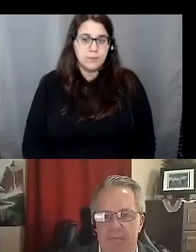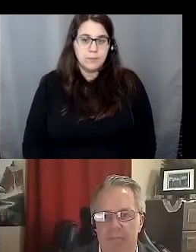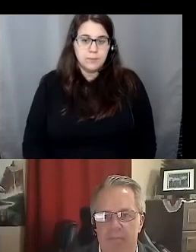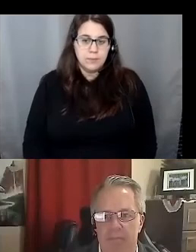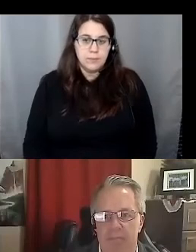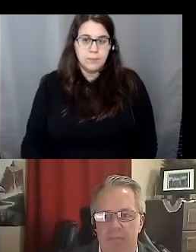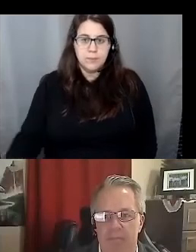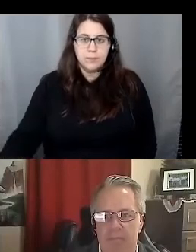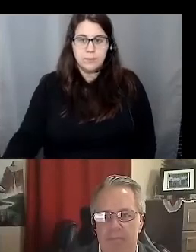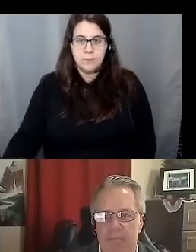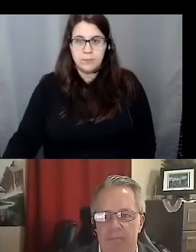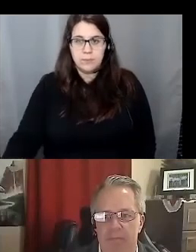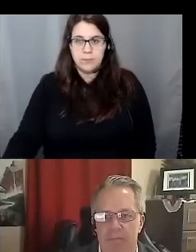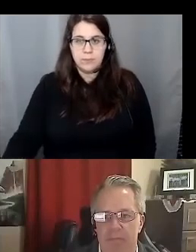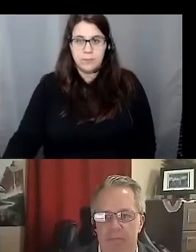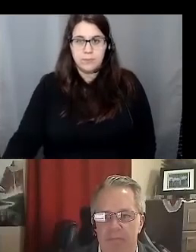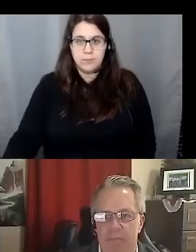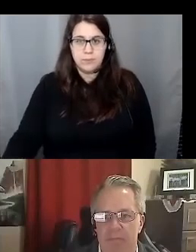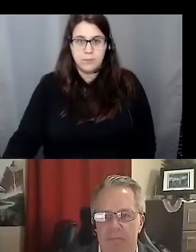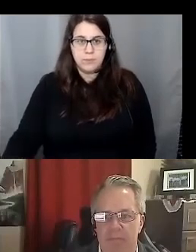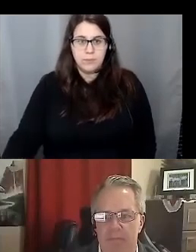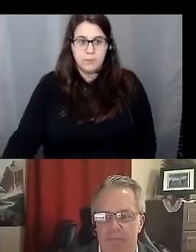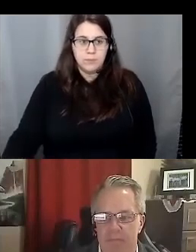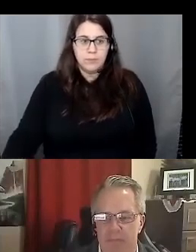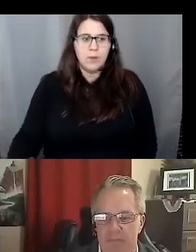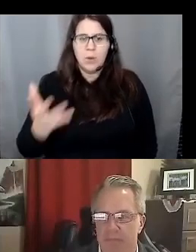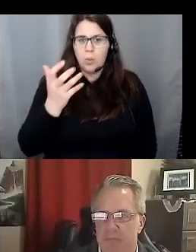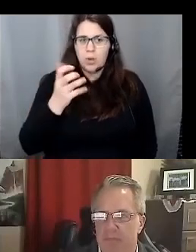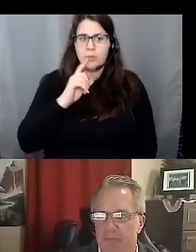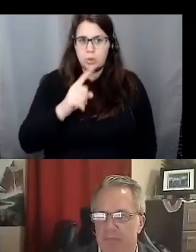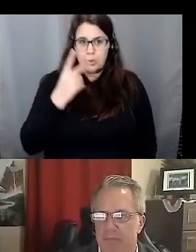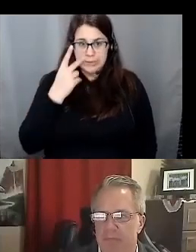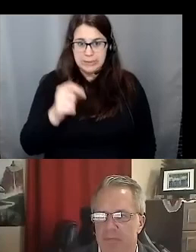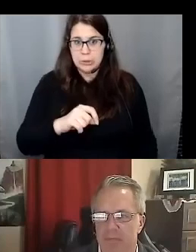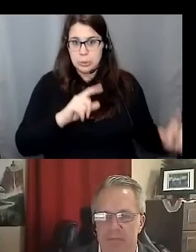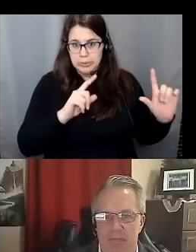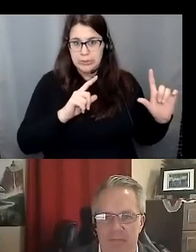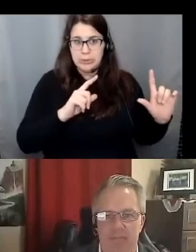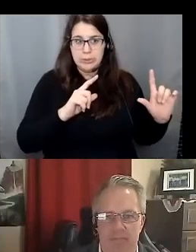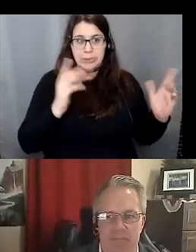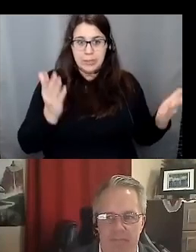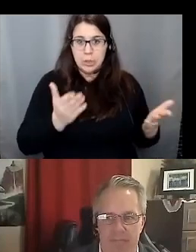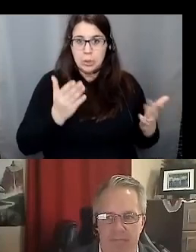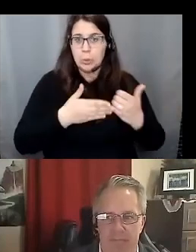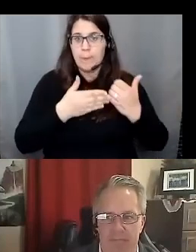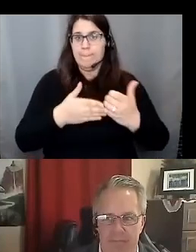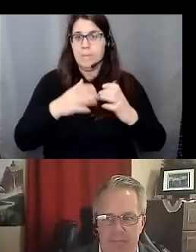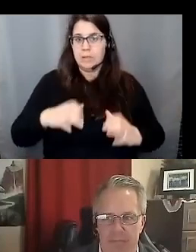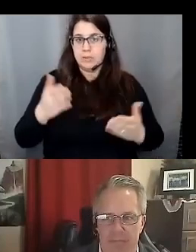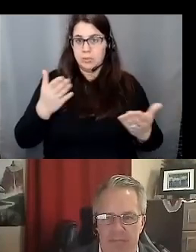Okay, I just want to make sure that you all see the screen that I'm sharing. That's at the top. We're here to help customer service